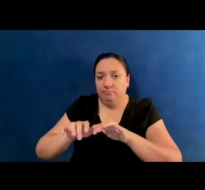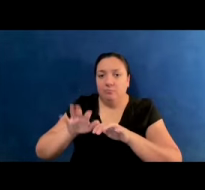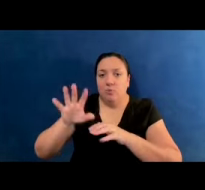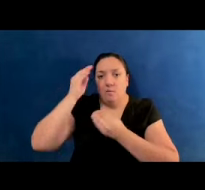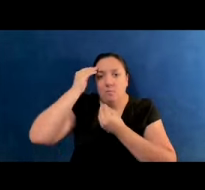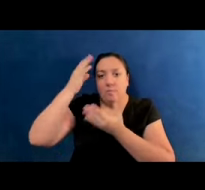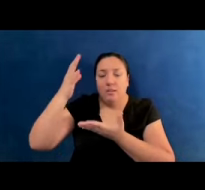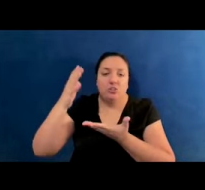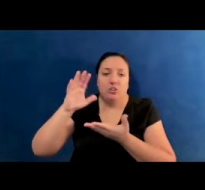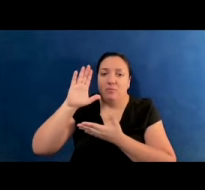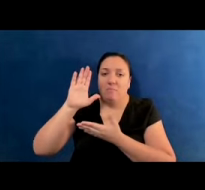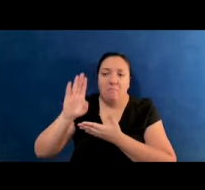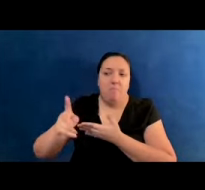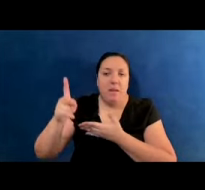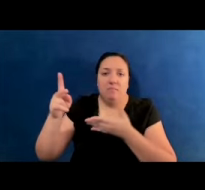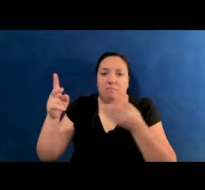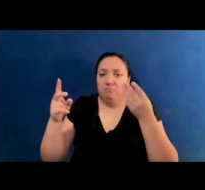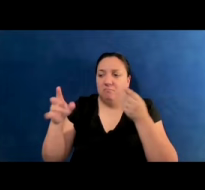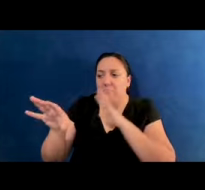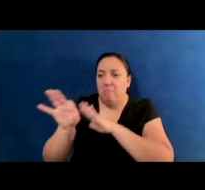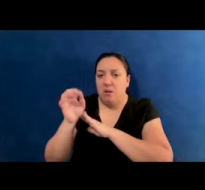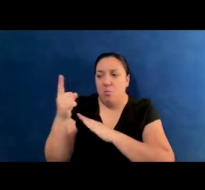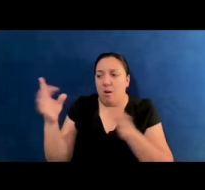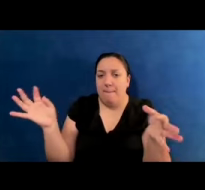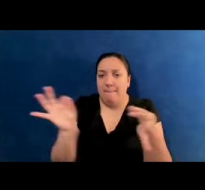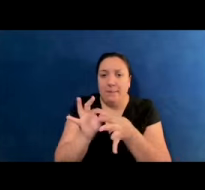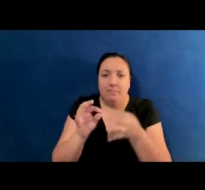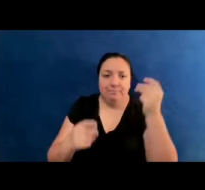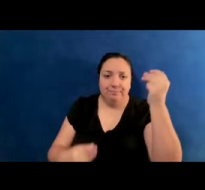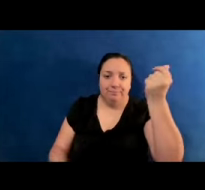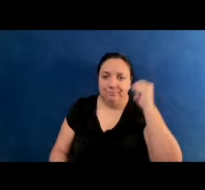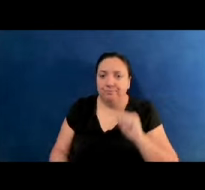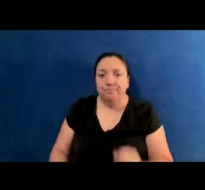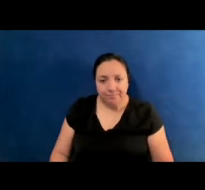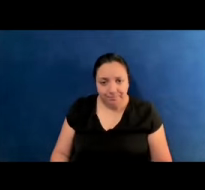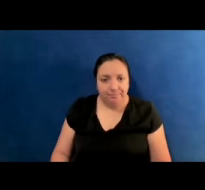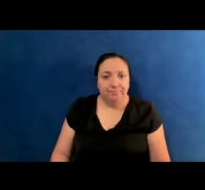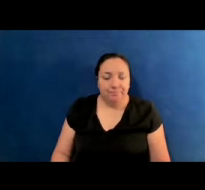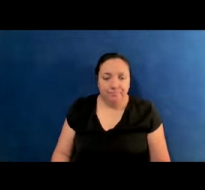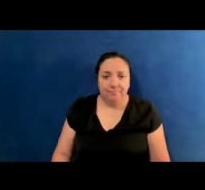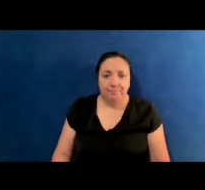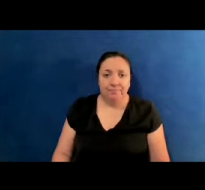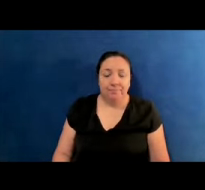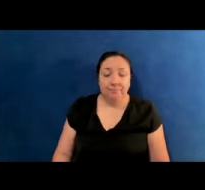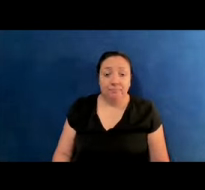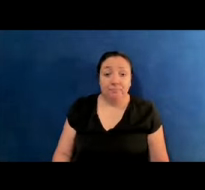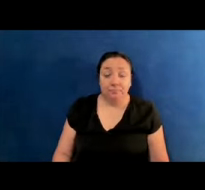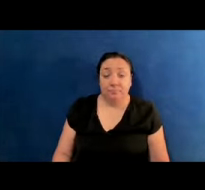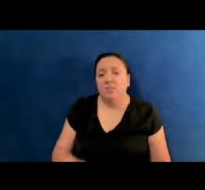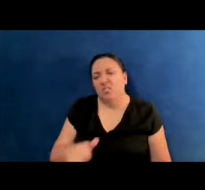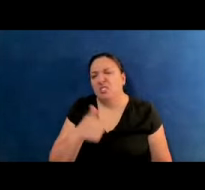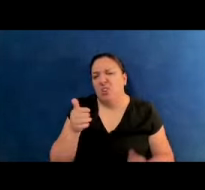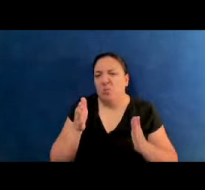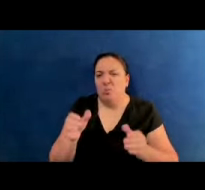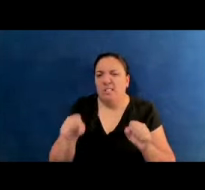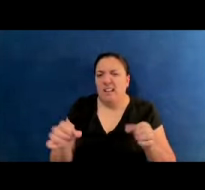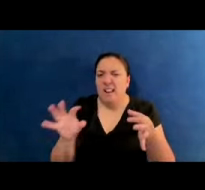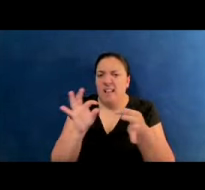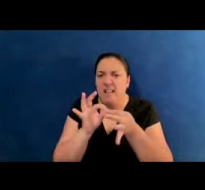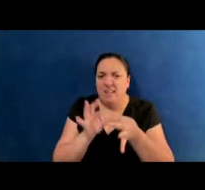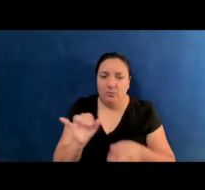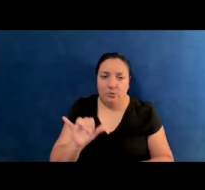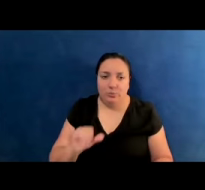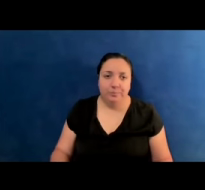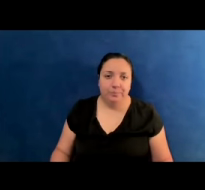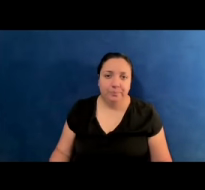account you want to your ABLE account. You just select one. It's easy, just takes a few seconds, but you can add it other ways as well.